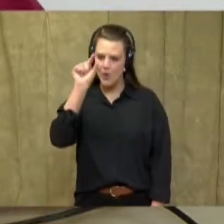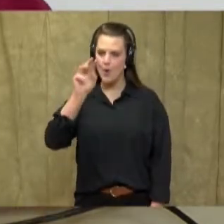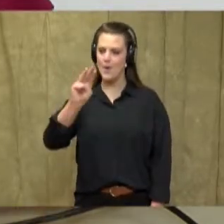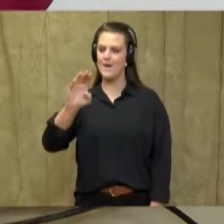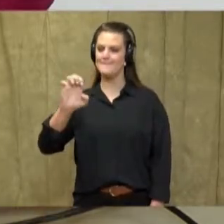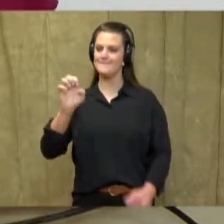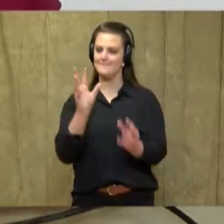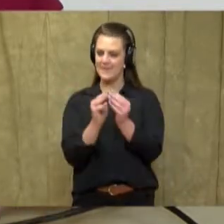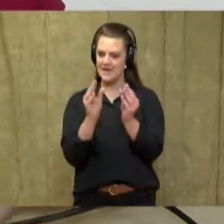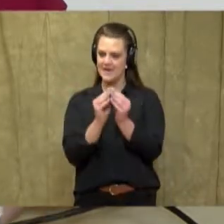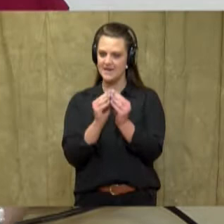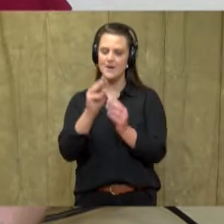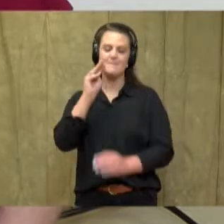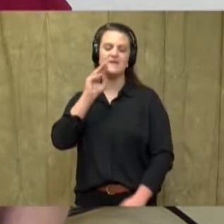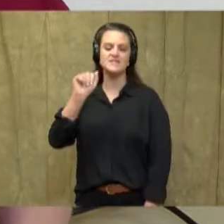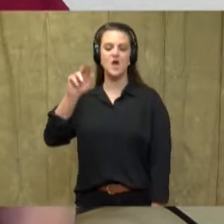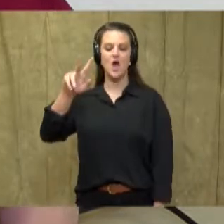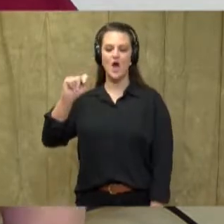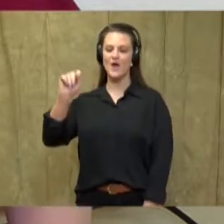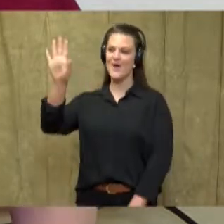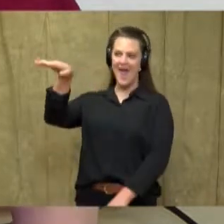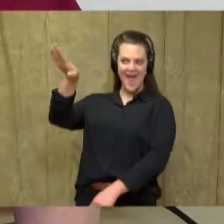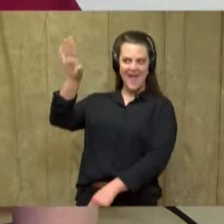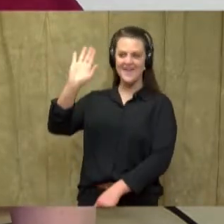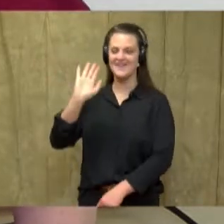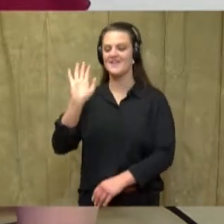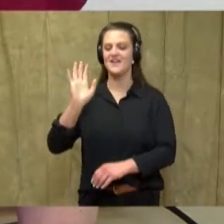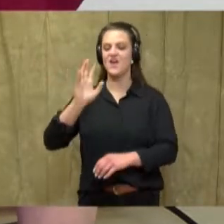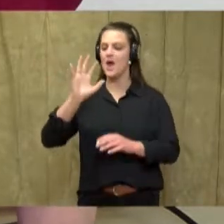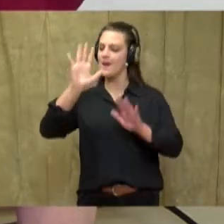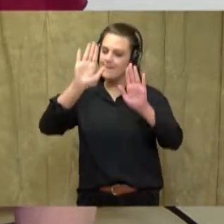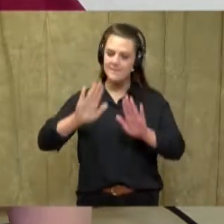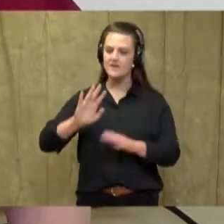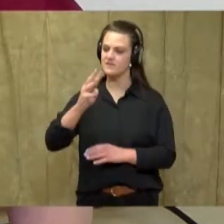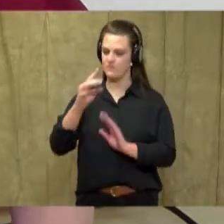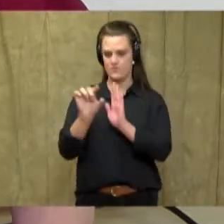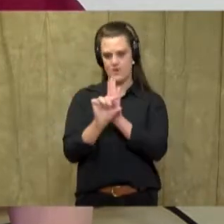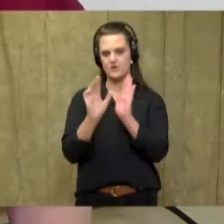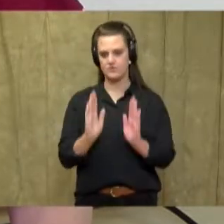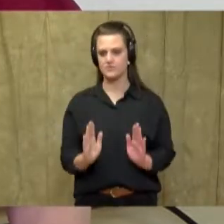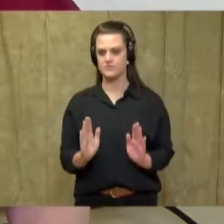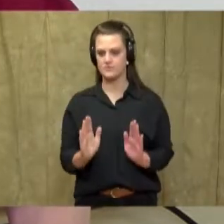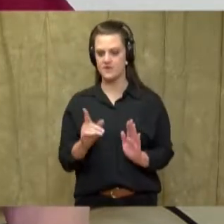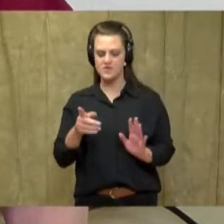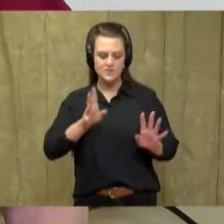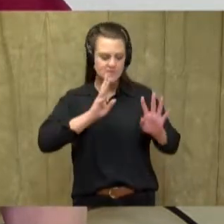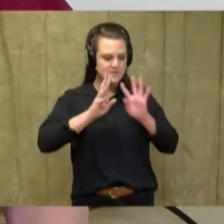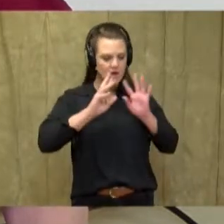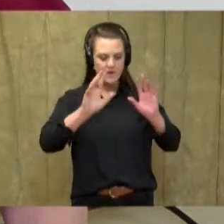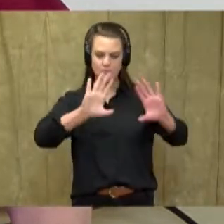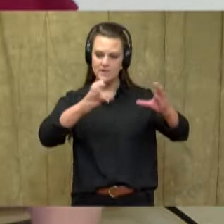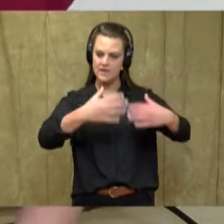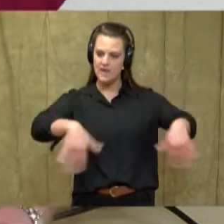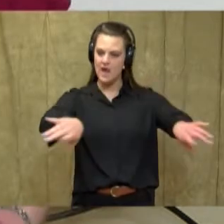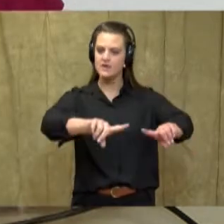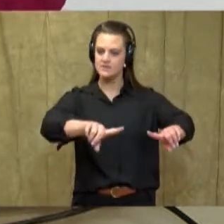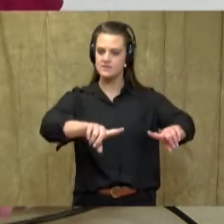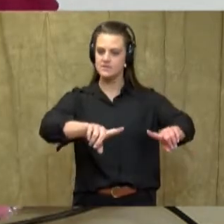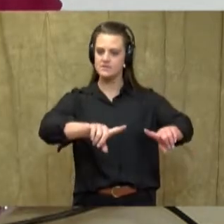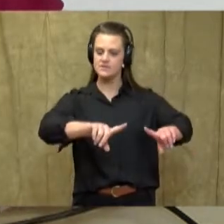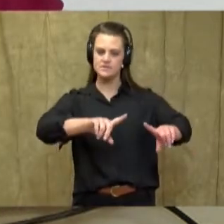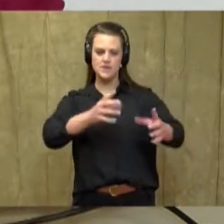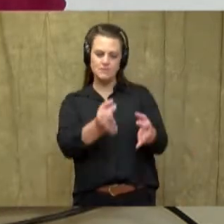Miss Otto and her amazing fourth graders. She was just talking to her students about